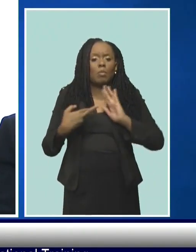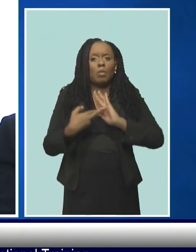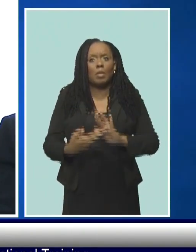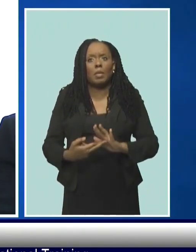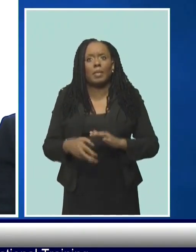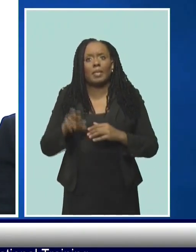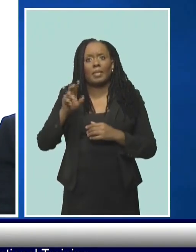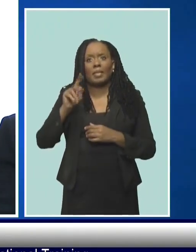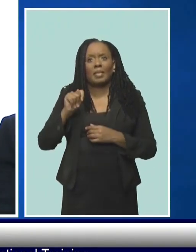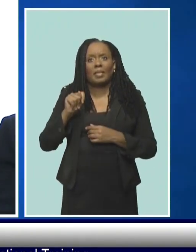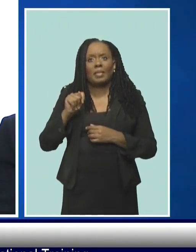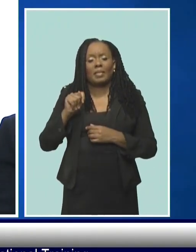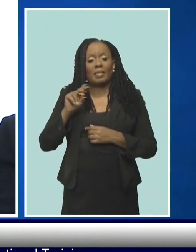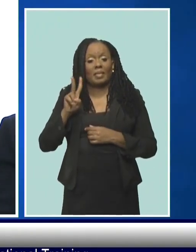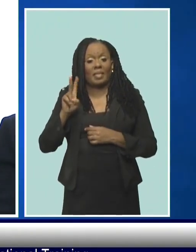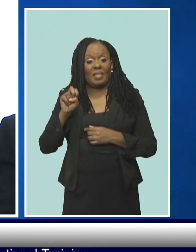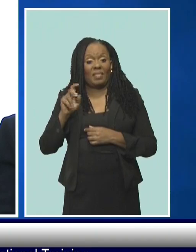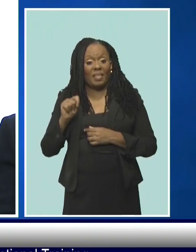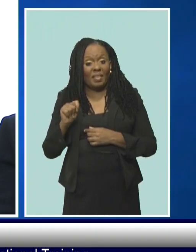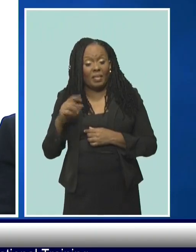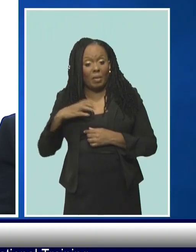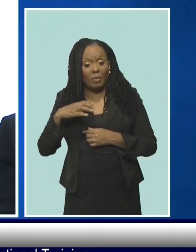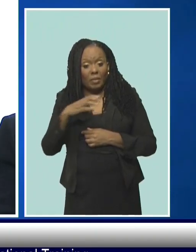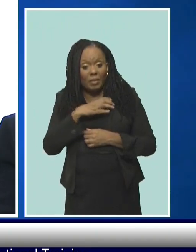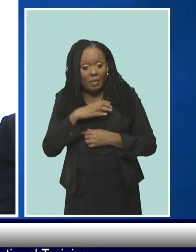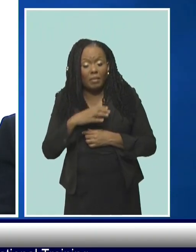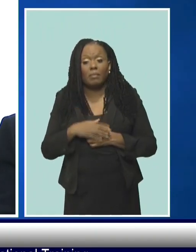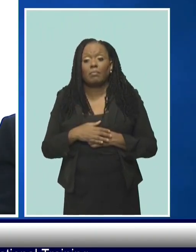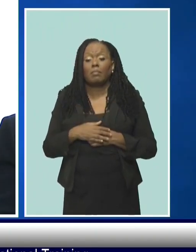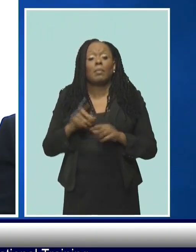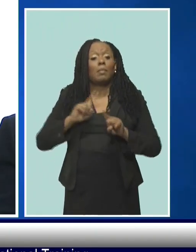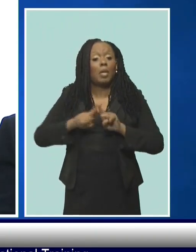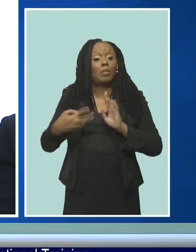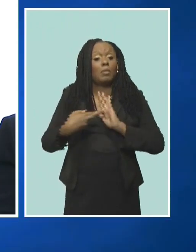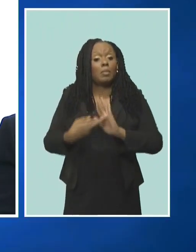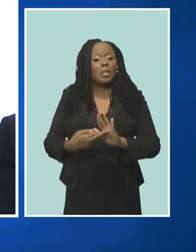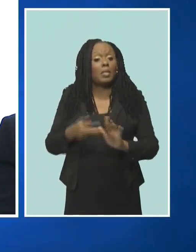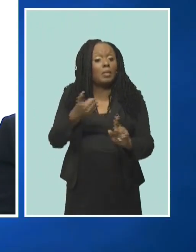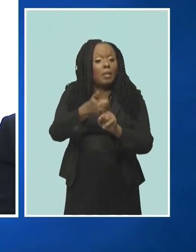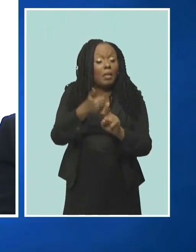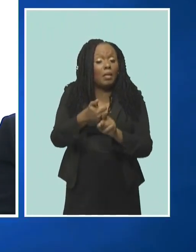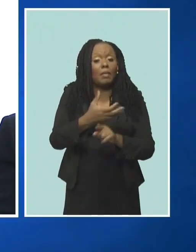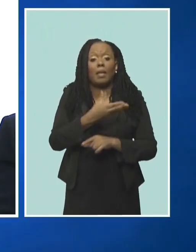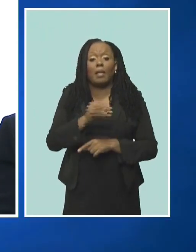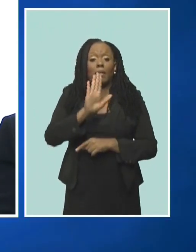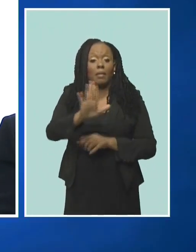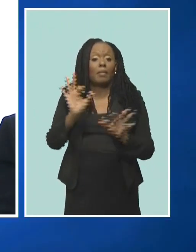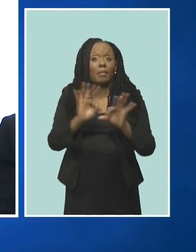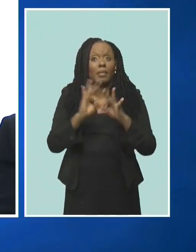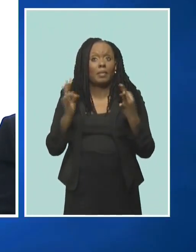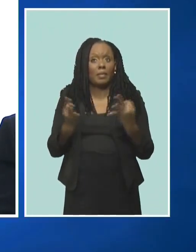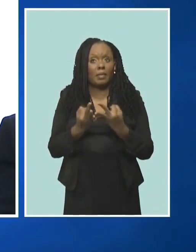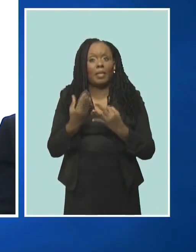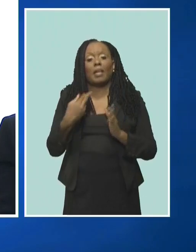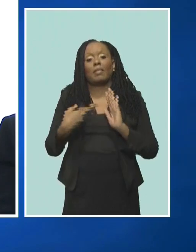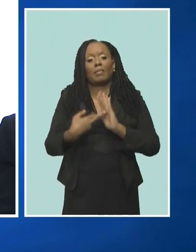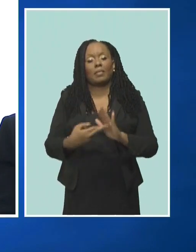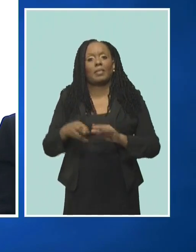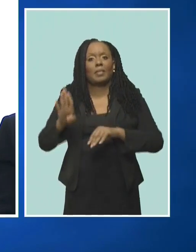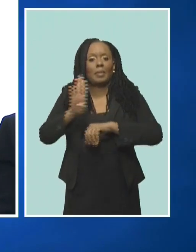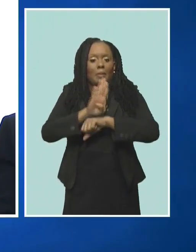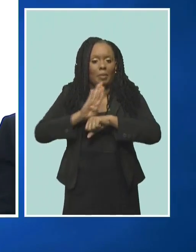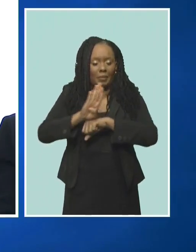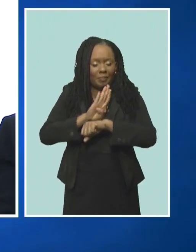Council, but yourself and your family. Above all, you will be representing us,